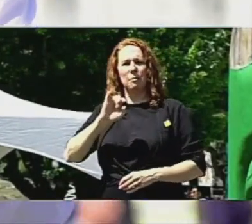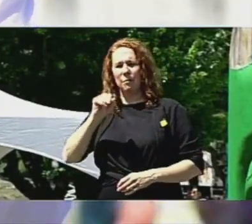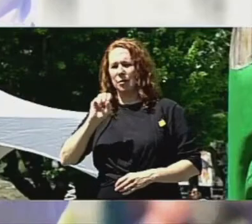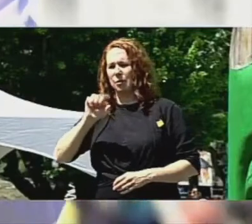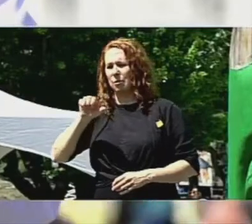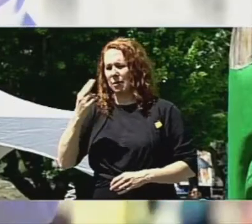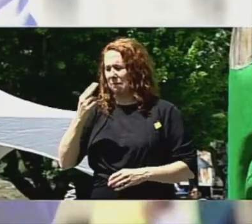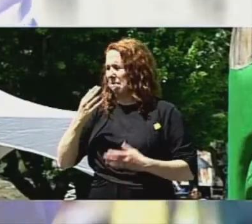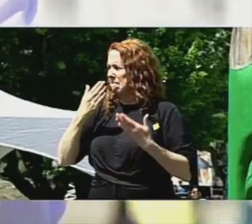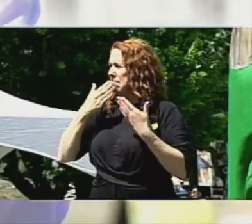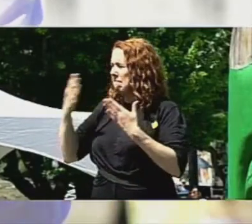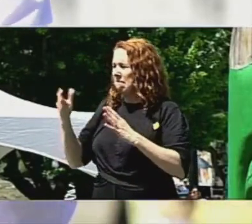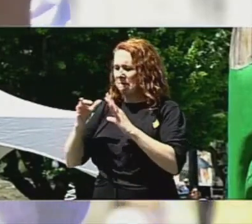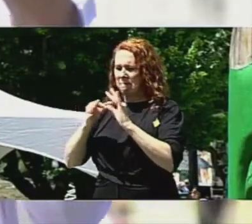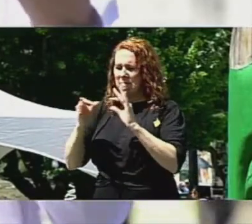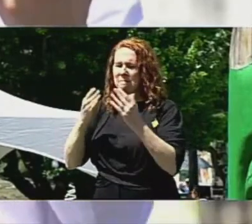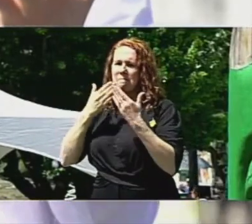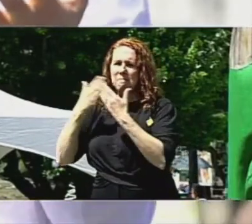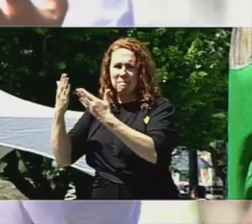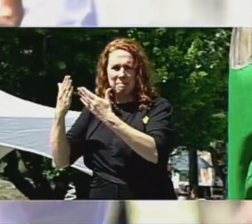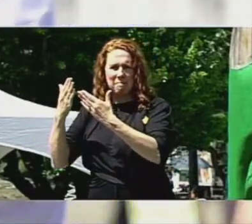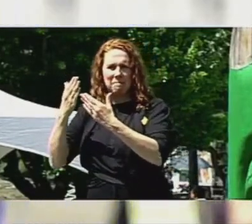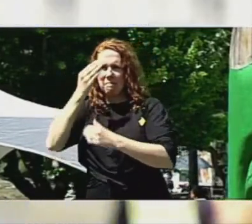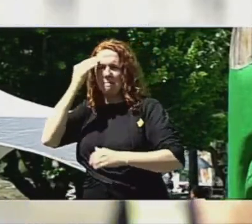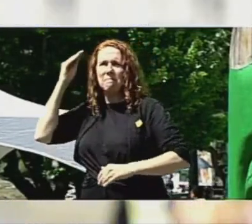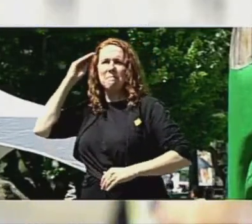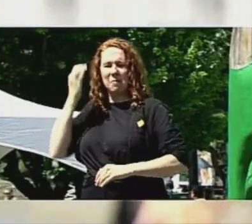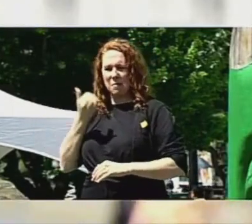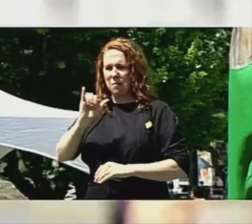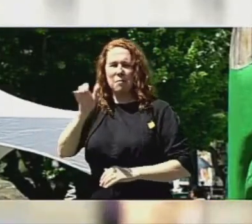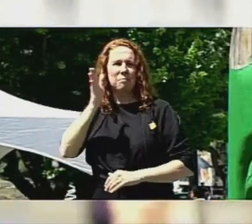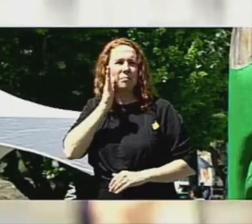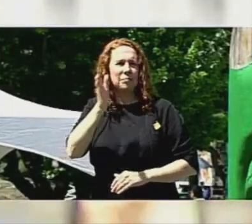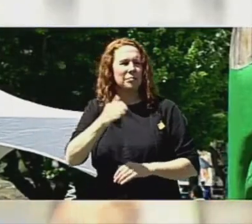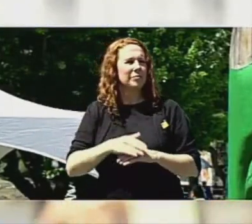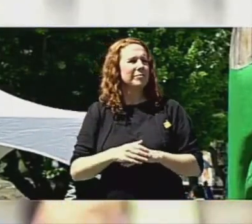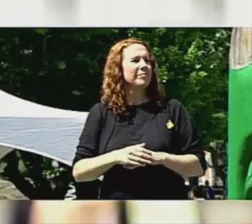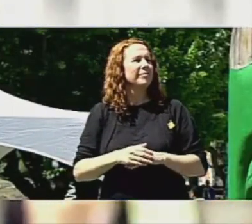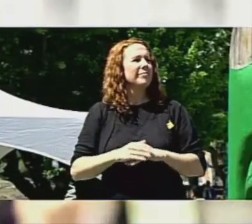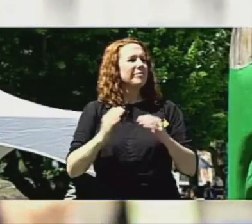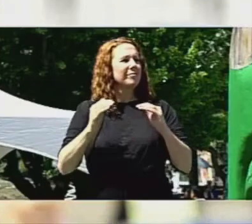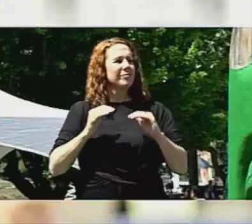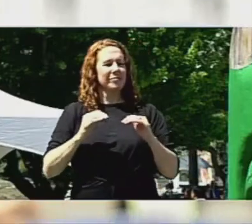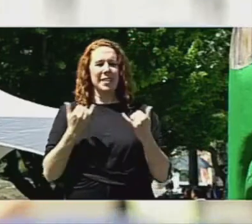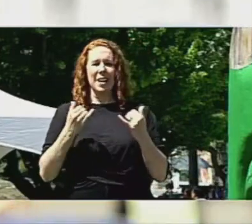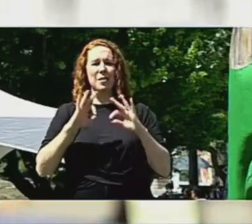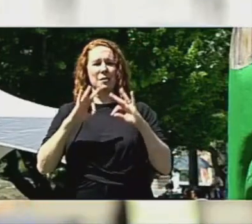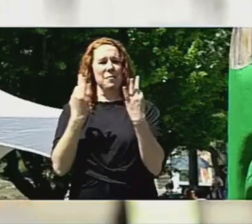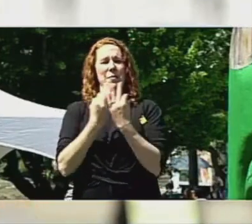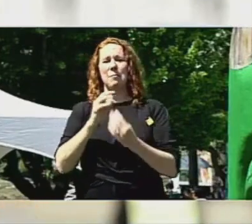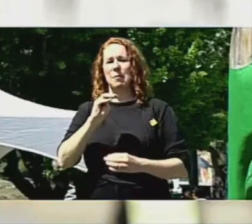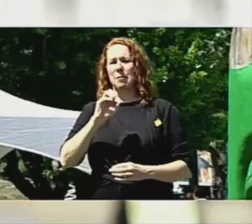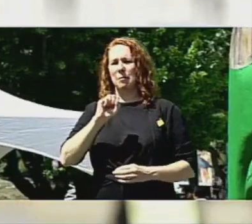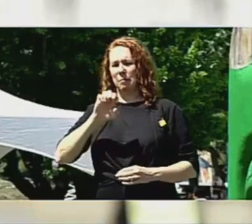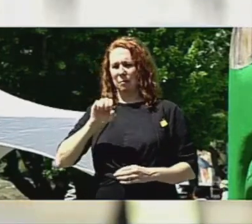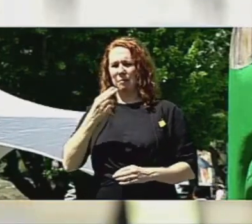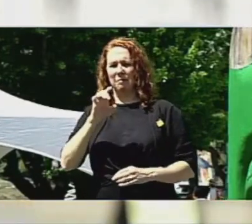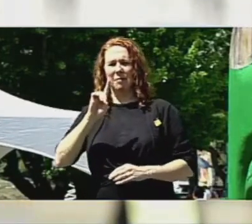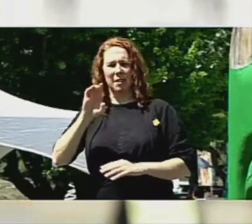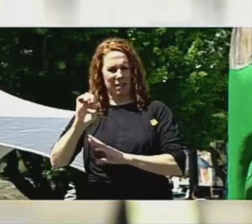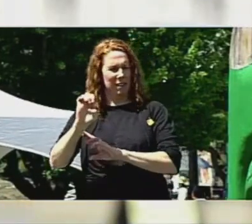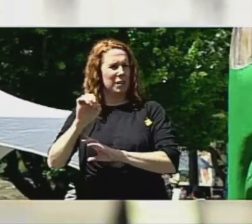have next a member of the Lessert family, the founding family, and our